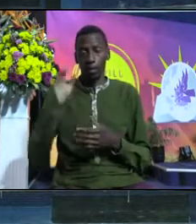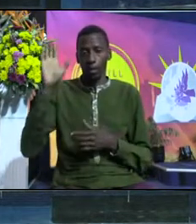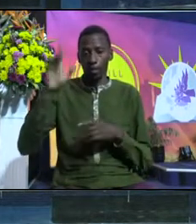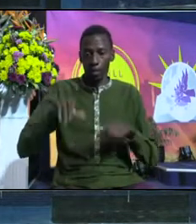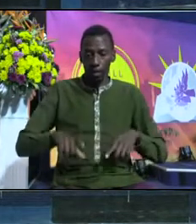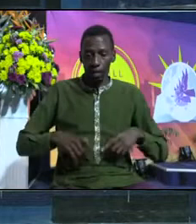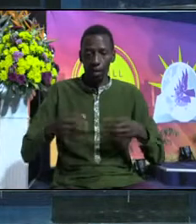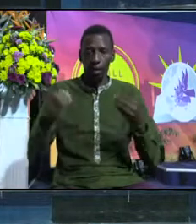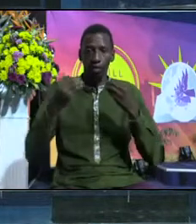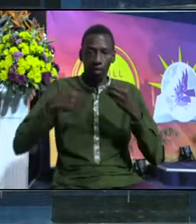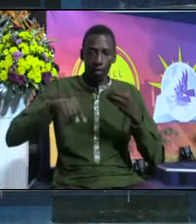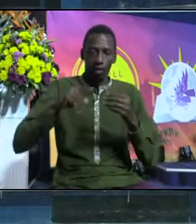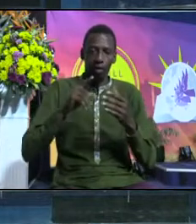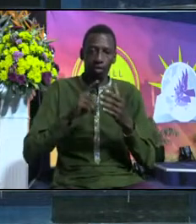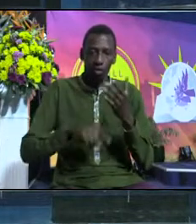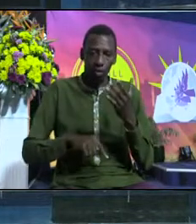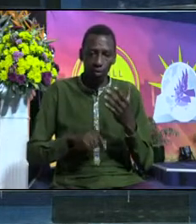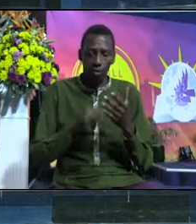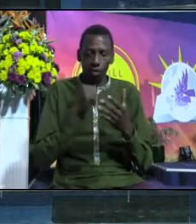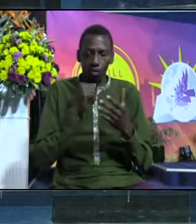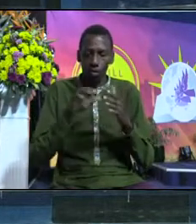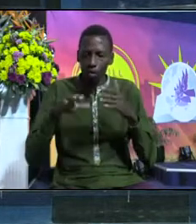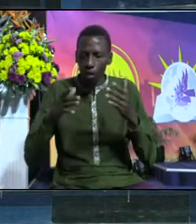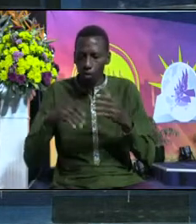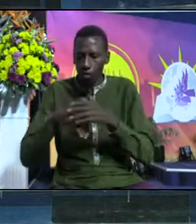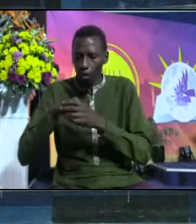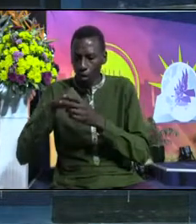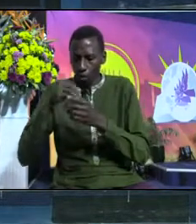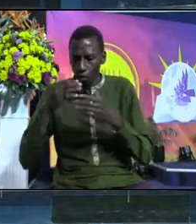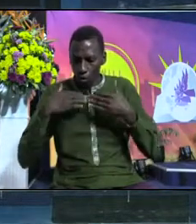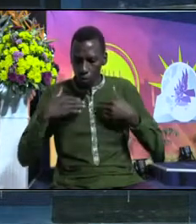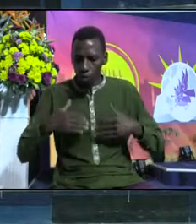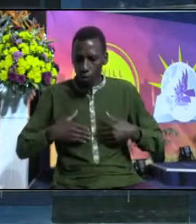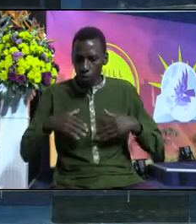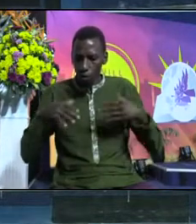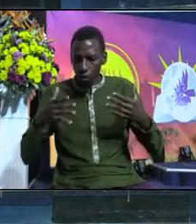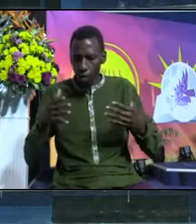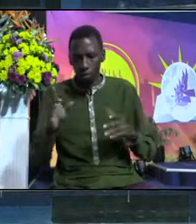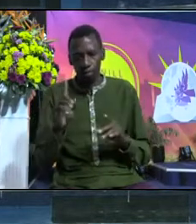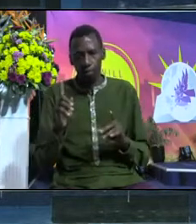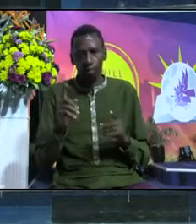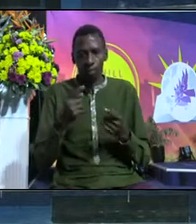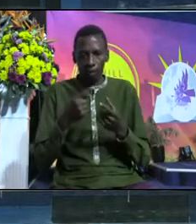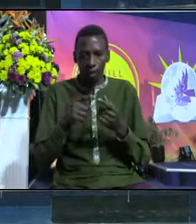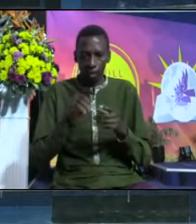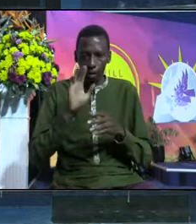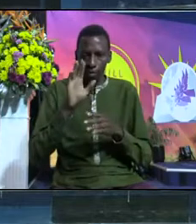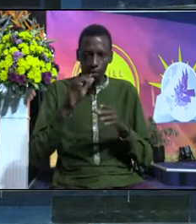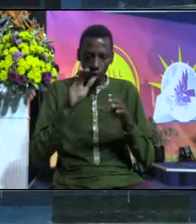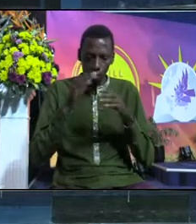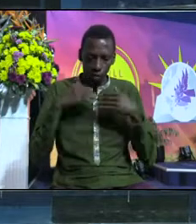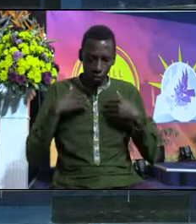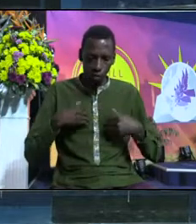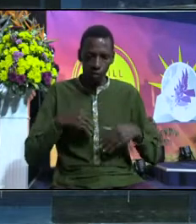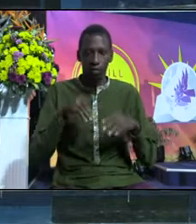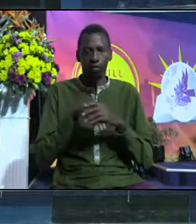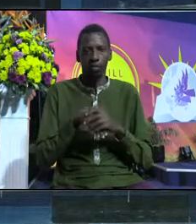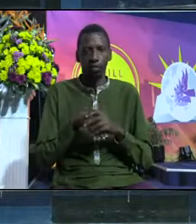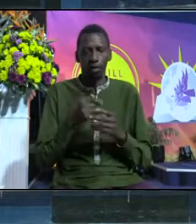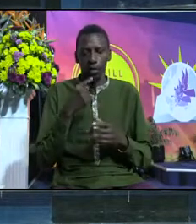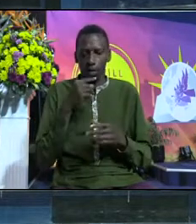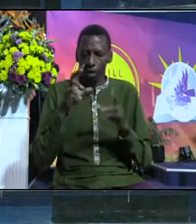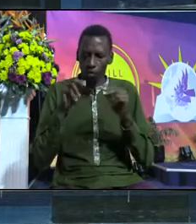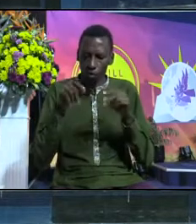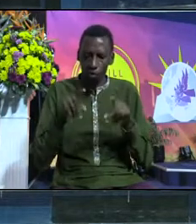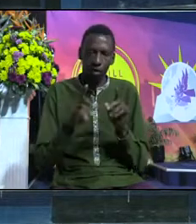that it is not how we look on the outside. It's all about what you look on the inside. Say no to